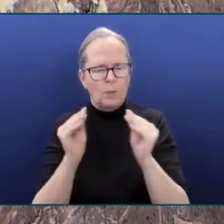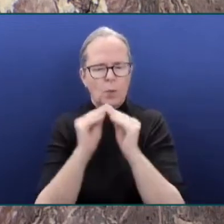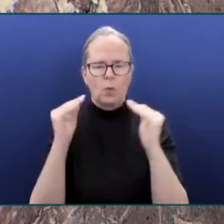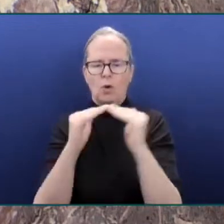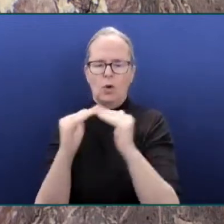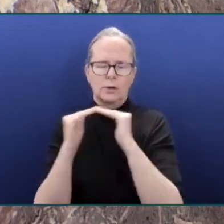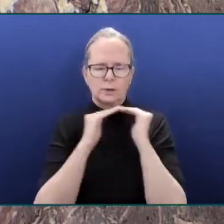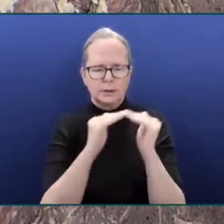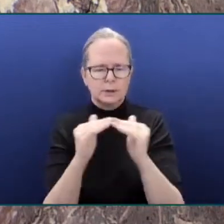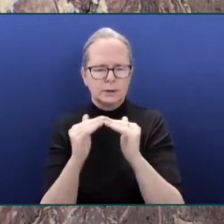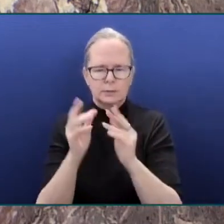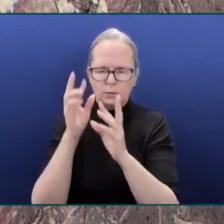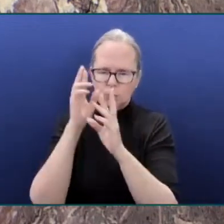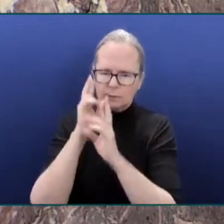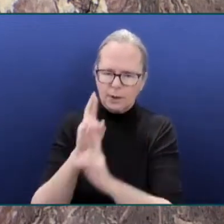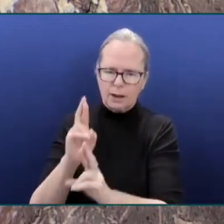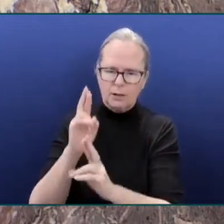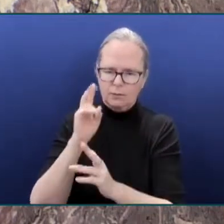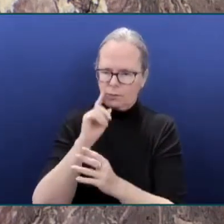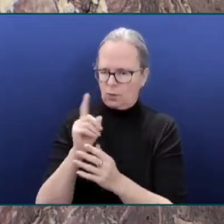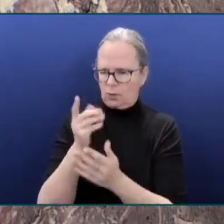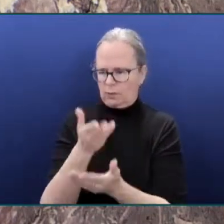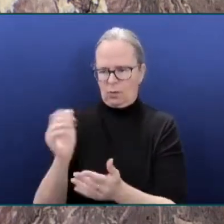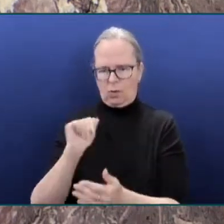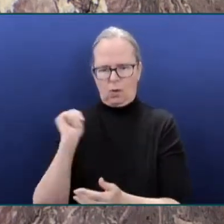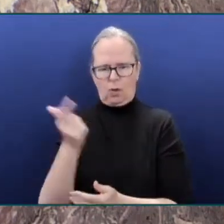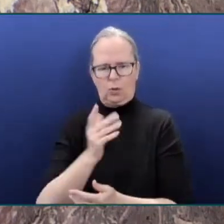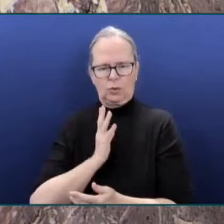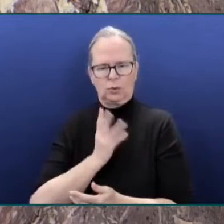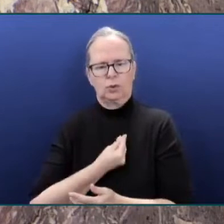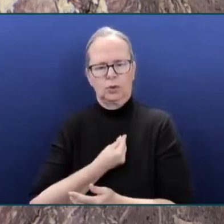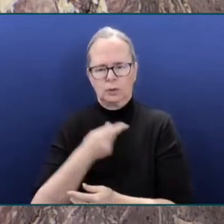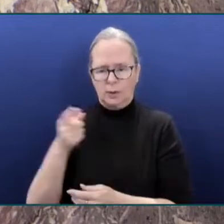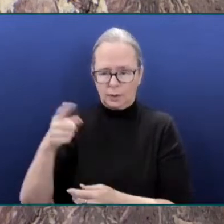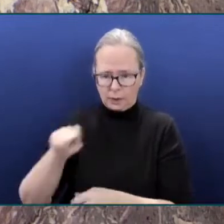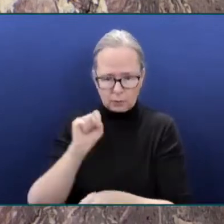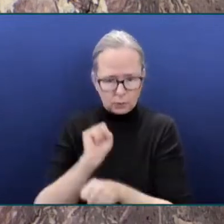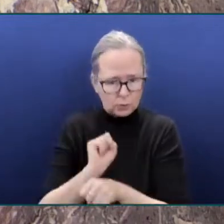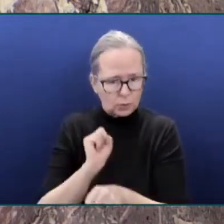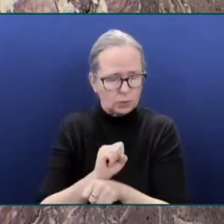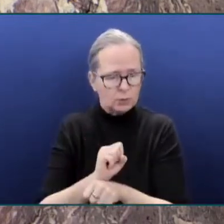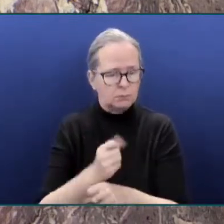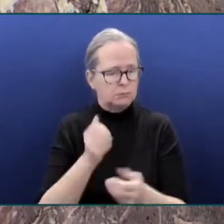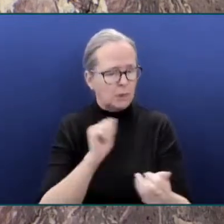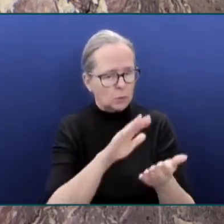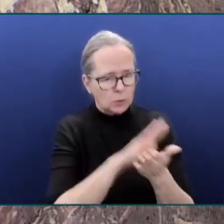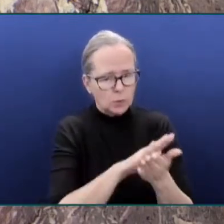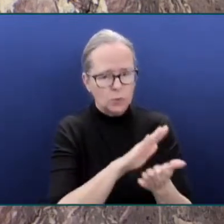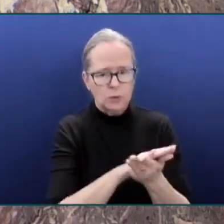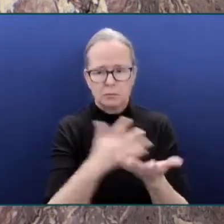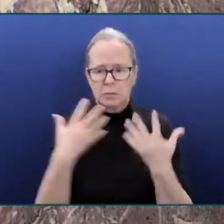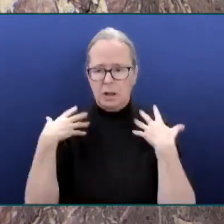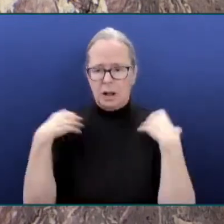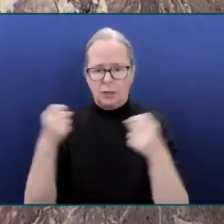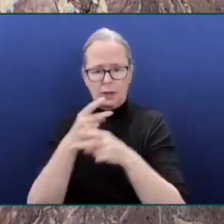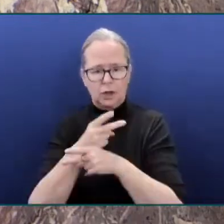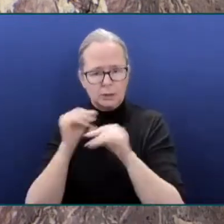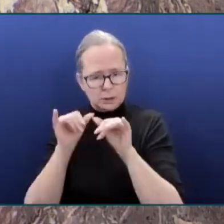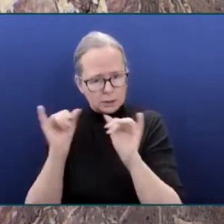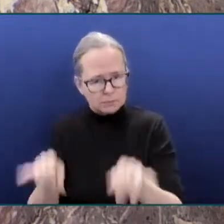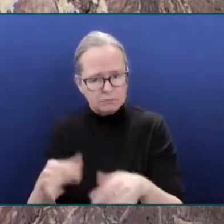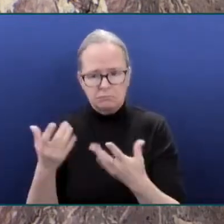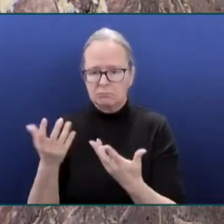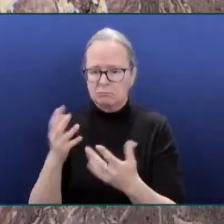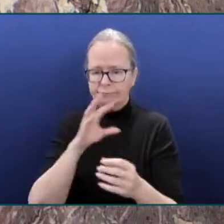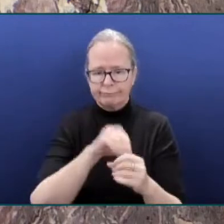in our healthcare system. For too long, transgender people have had to fight for their right to equality, and that fight